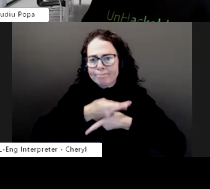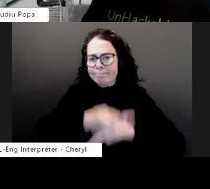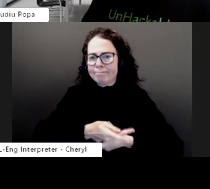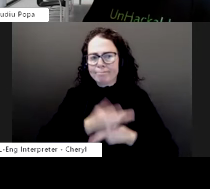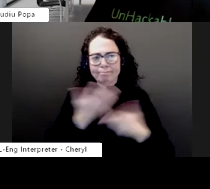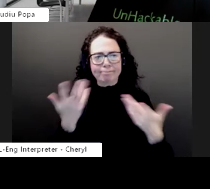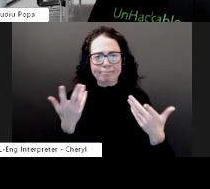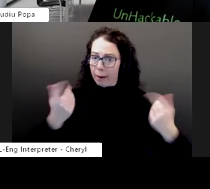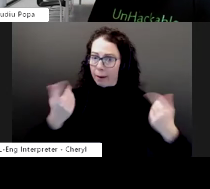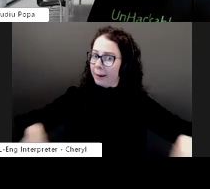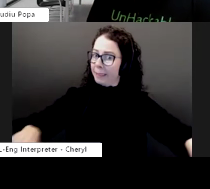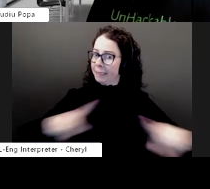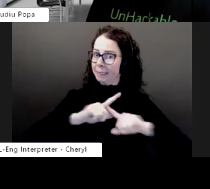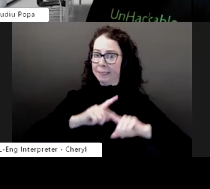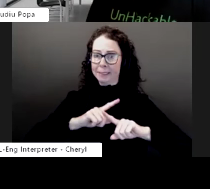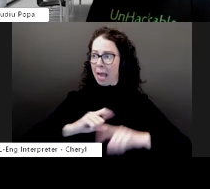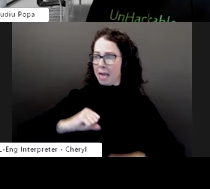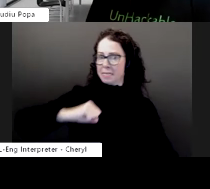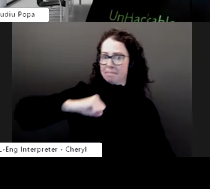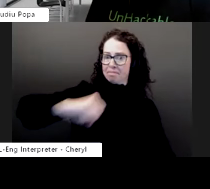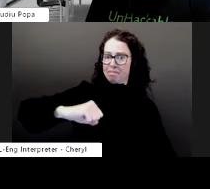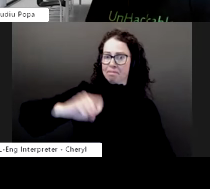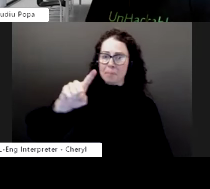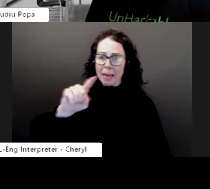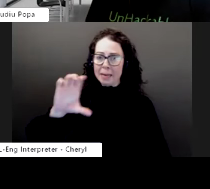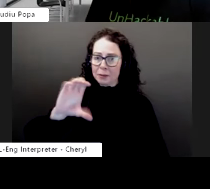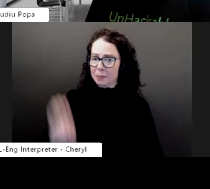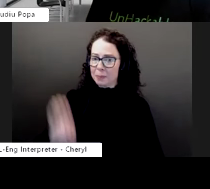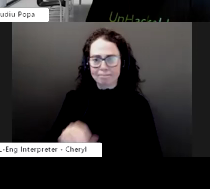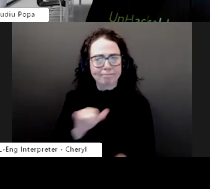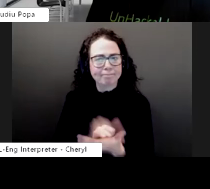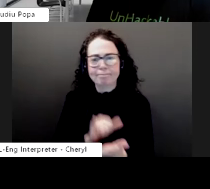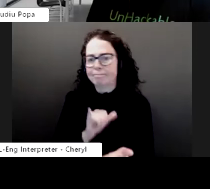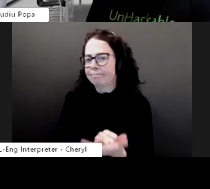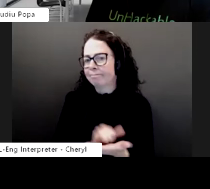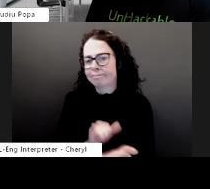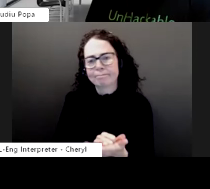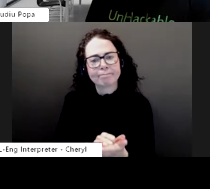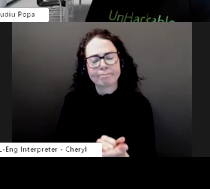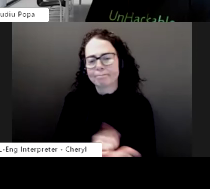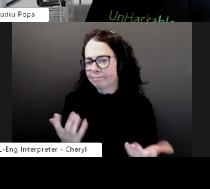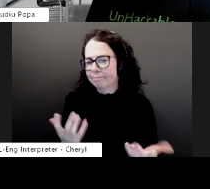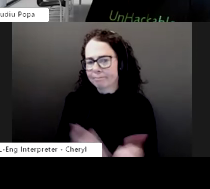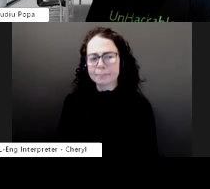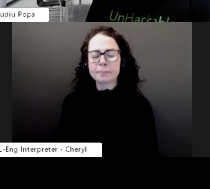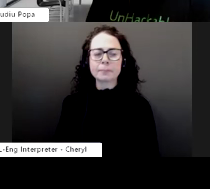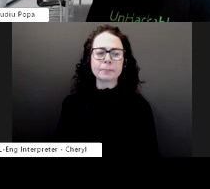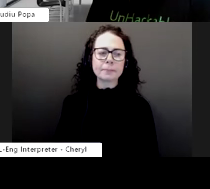none of us is immune. So those pressure tactics are usually around